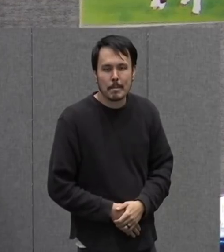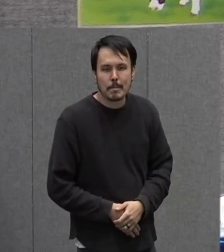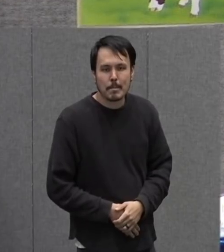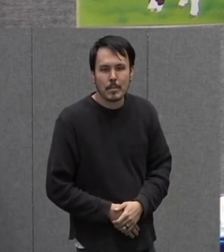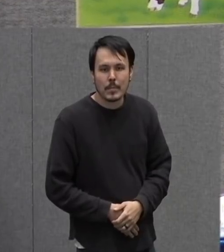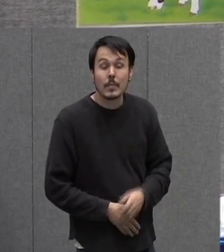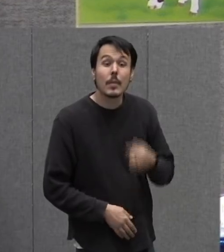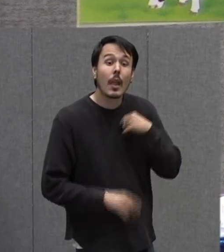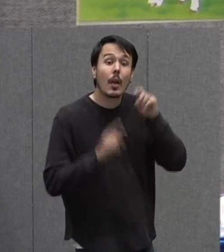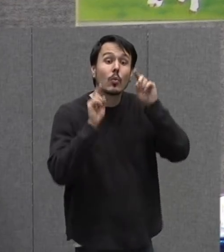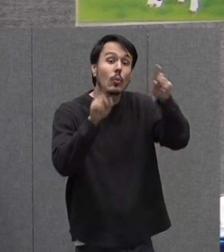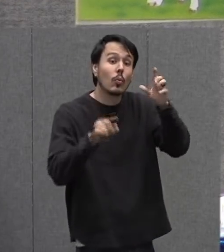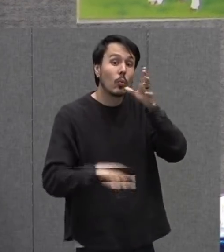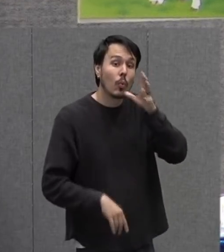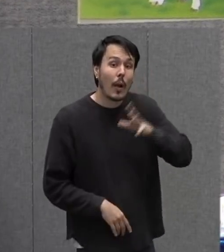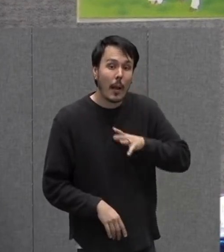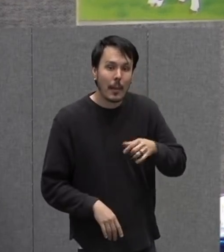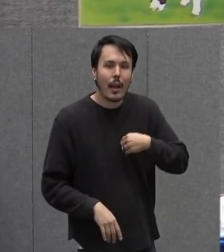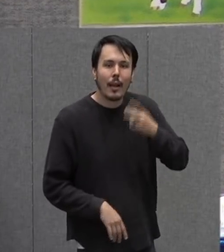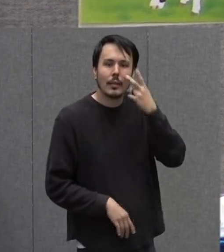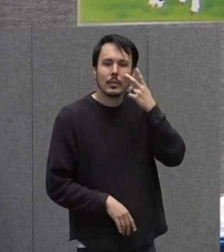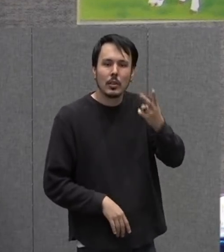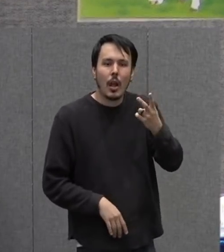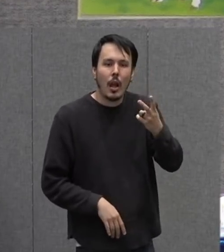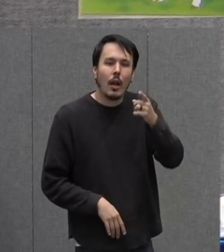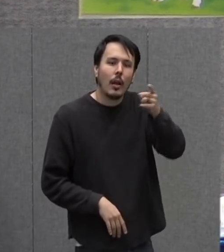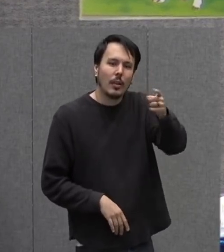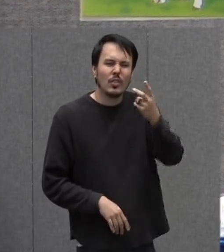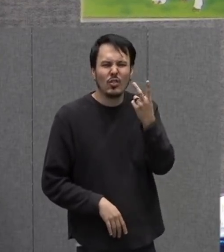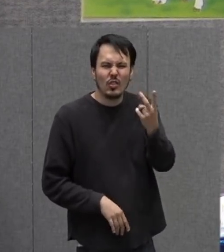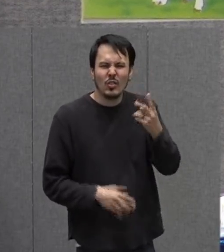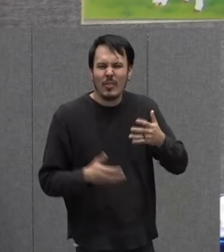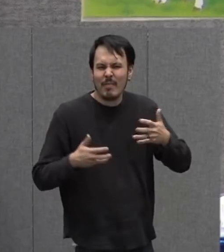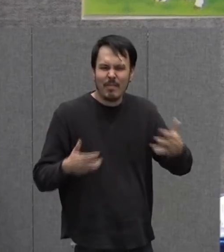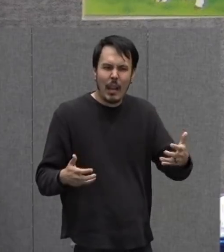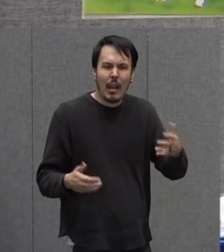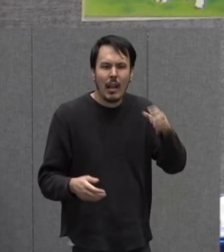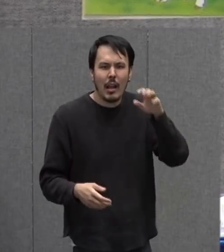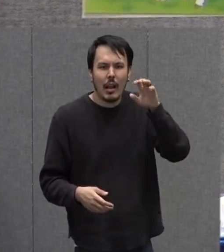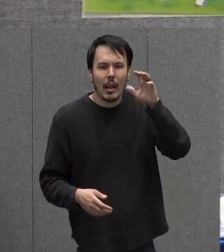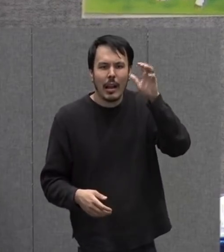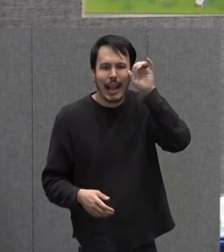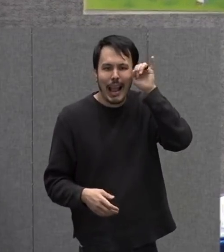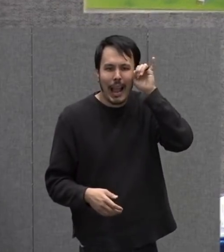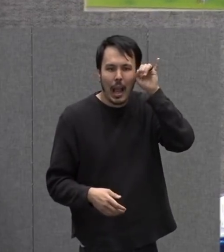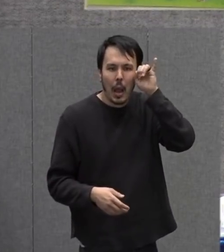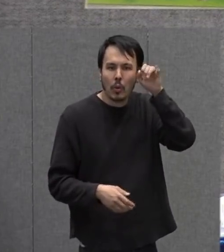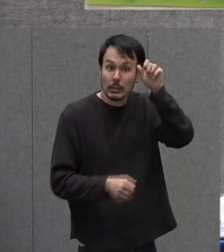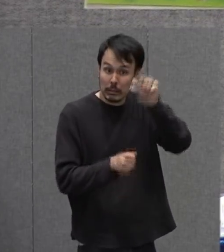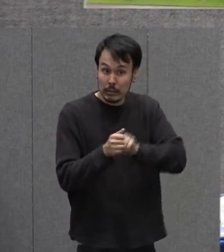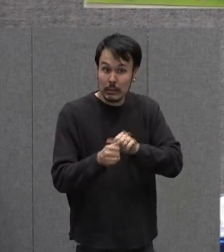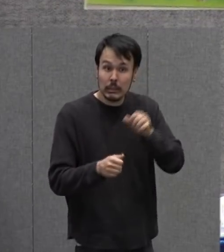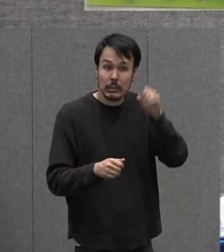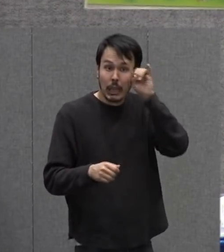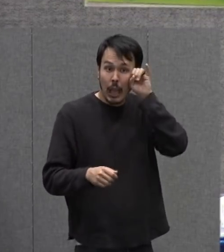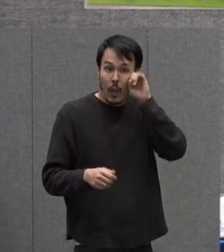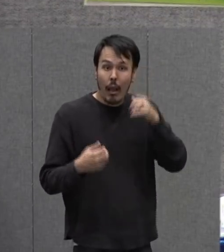On my way to Grandma's, I saw 2 fat cows. Each cow had 2